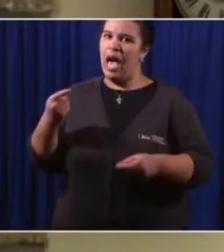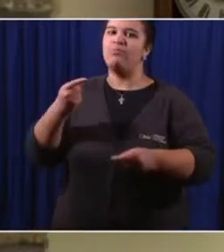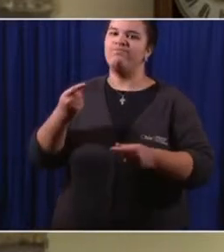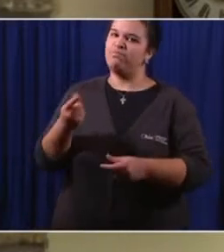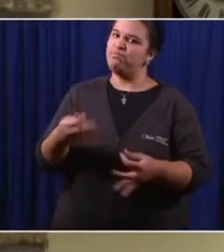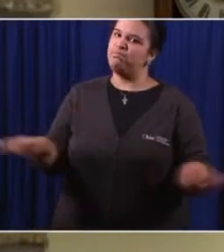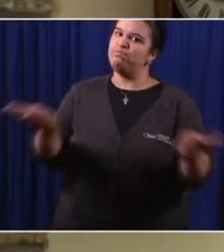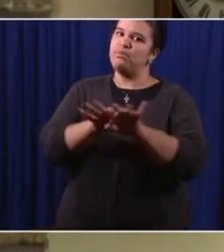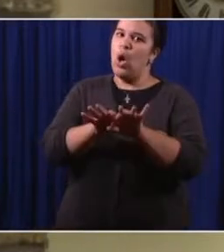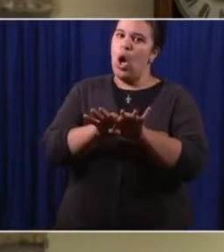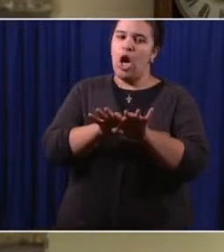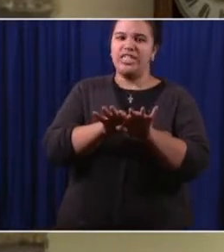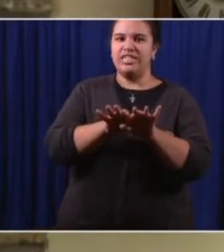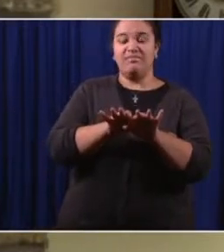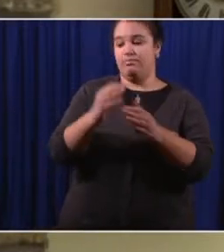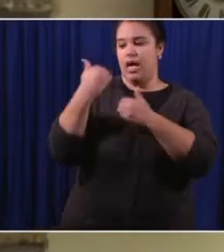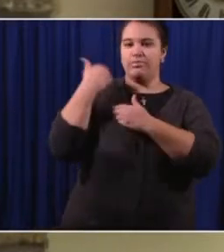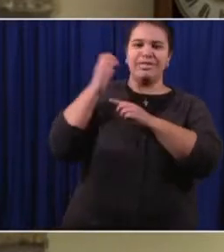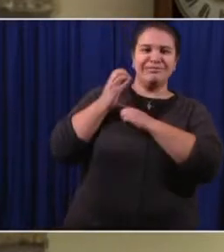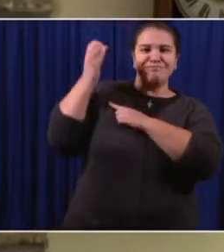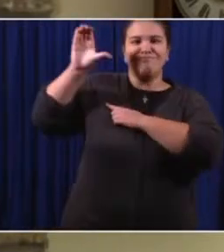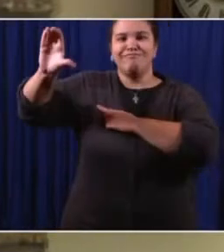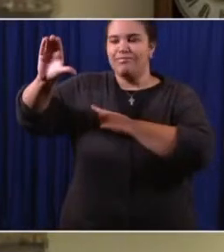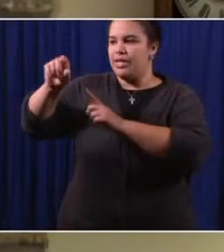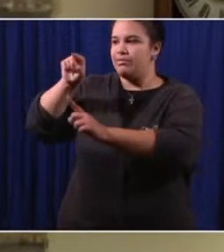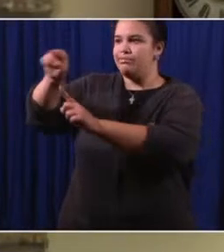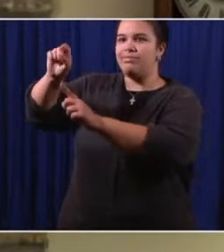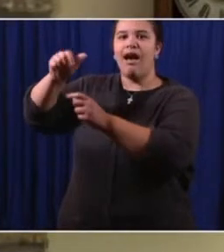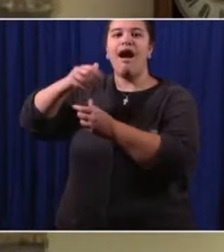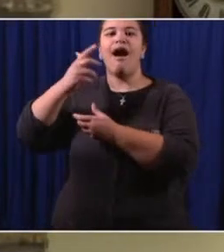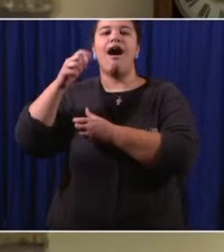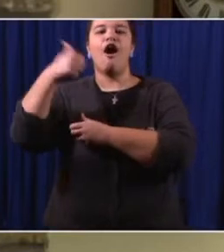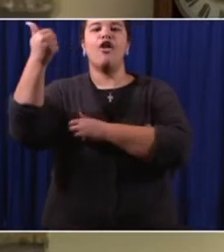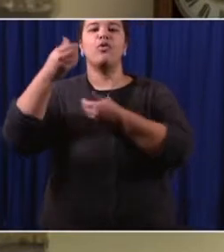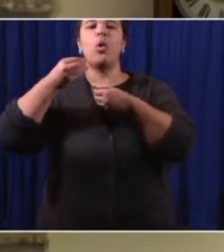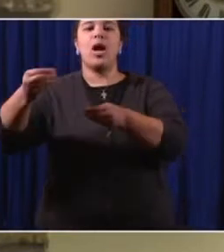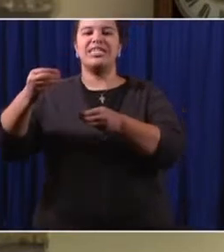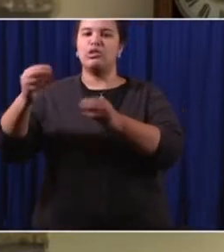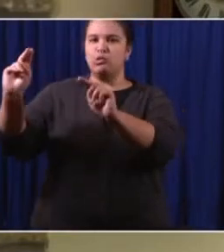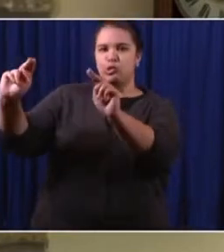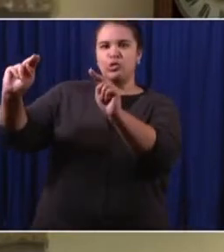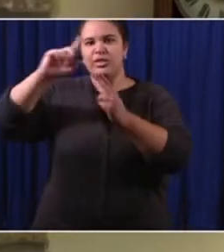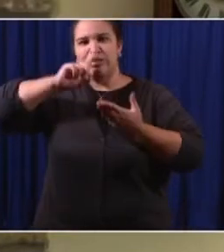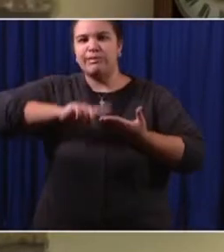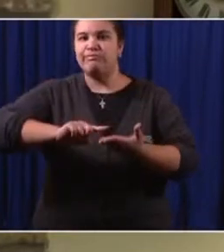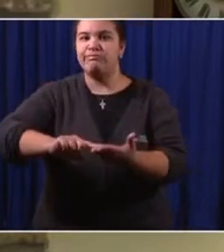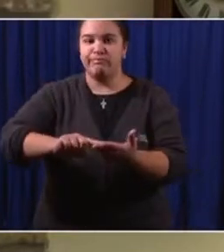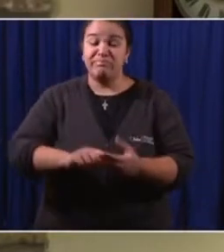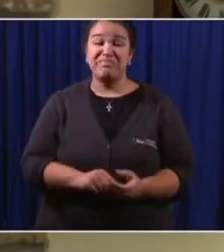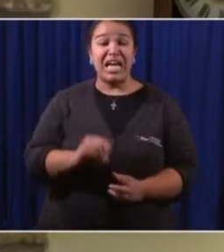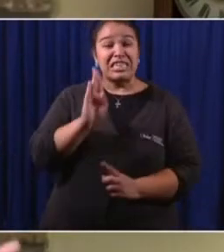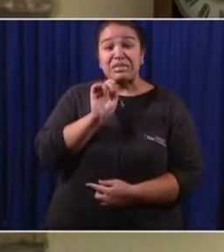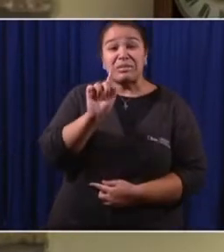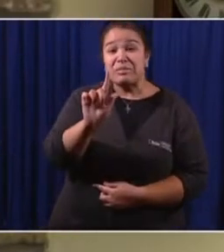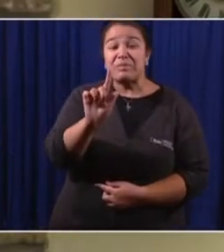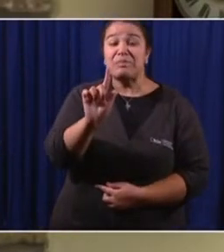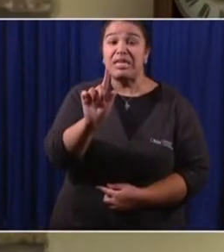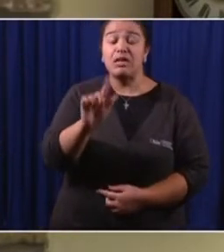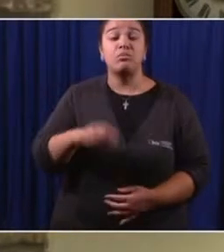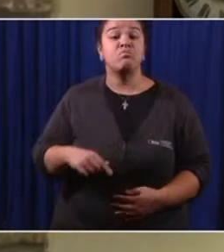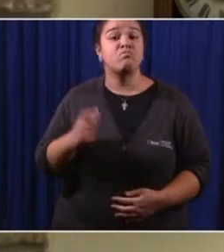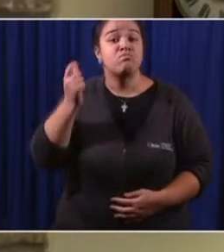things in this bill, but it's a bill that really has been worked on by the